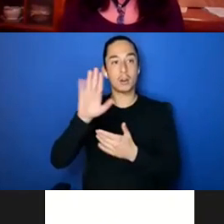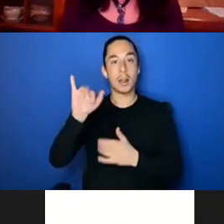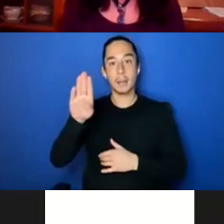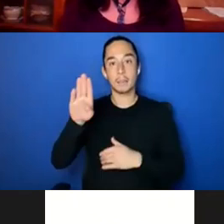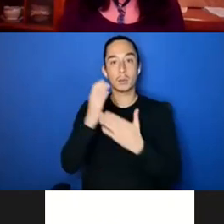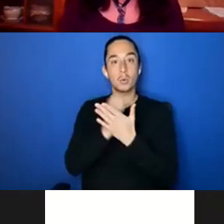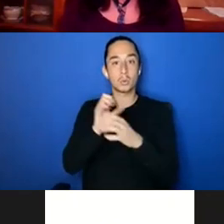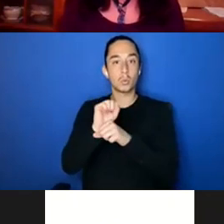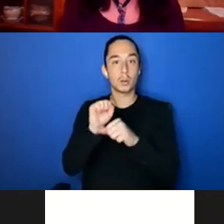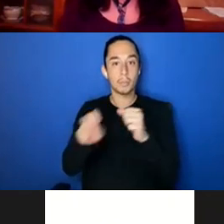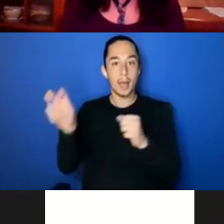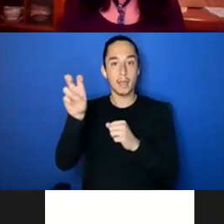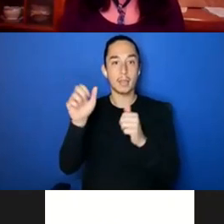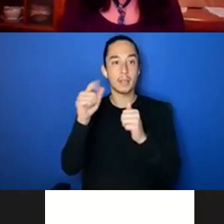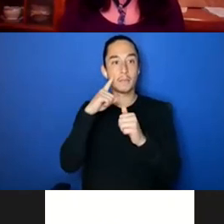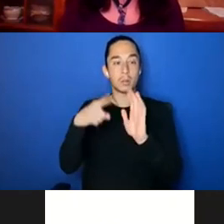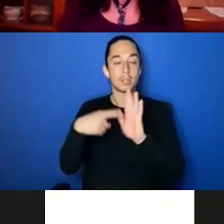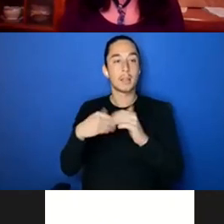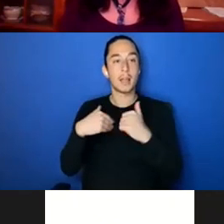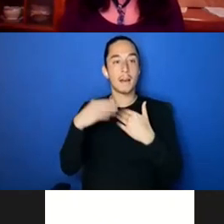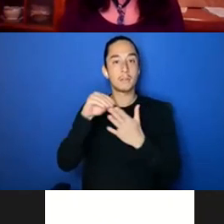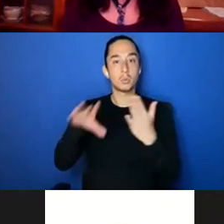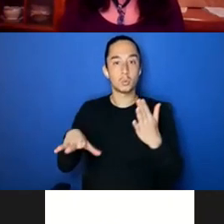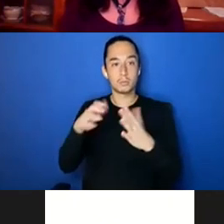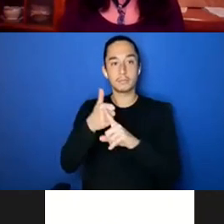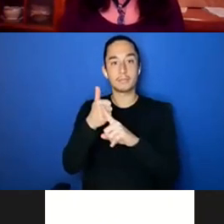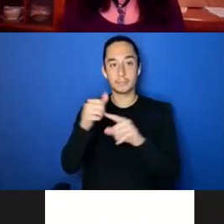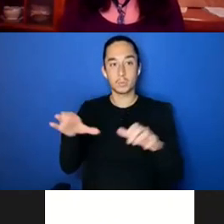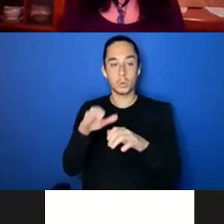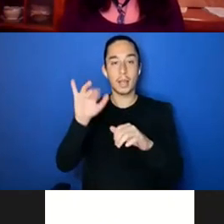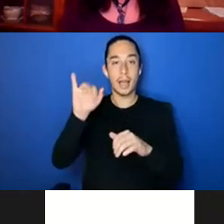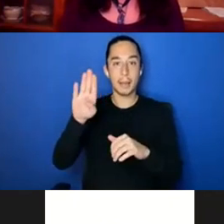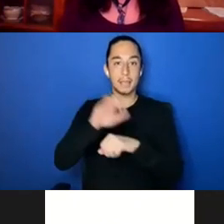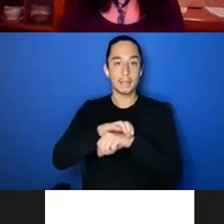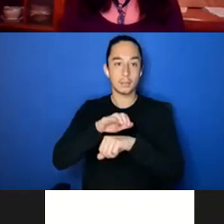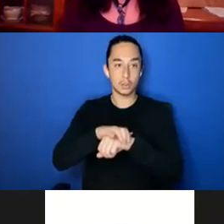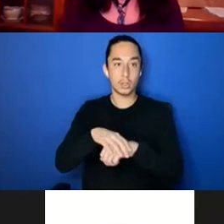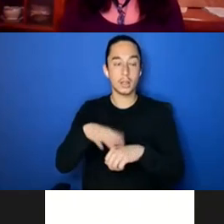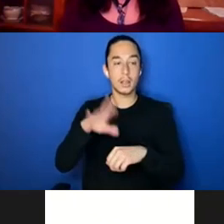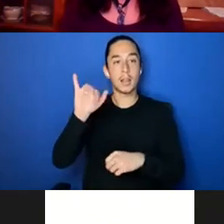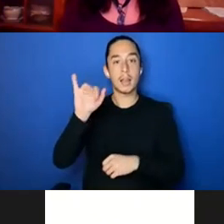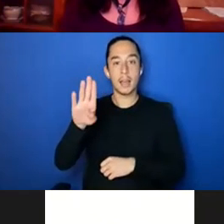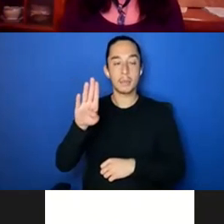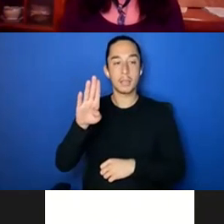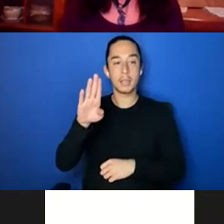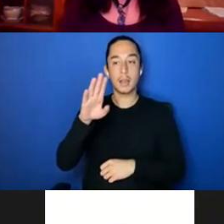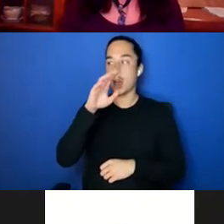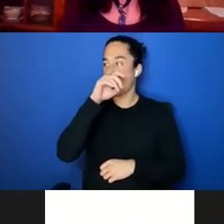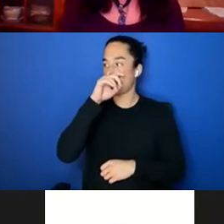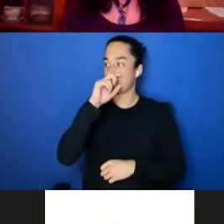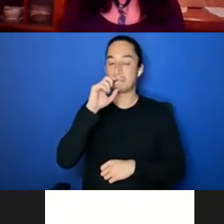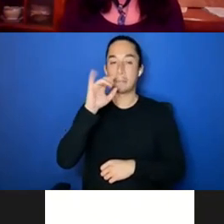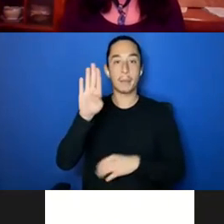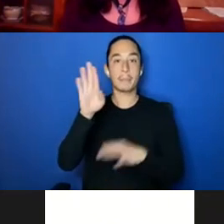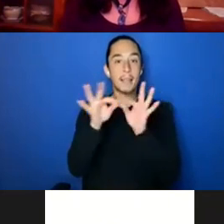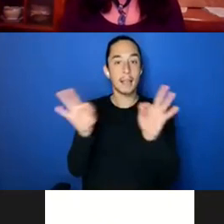coursework pathway with, for example, I have students who are doing the IB English, the IB language, and the